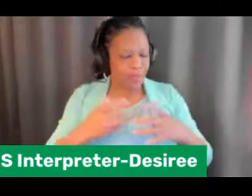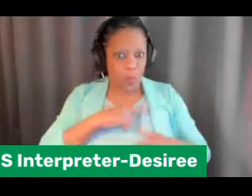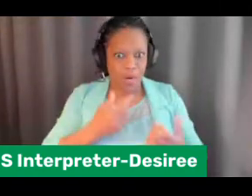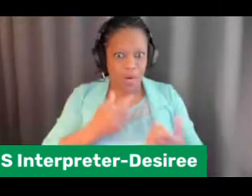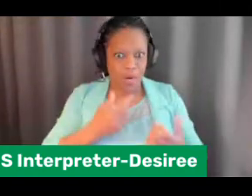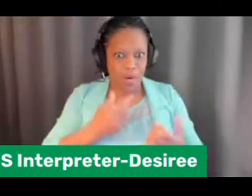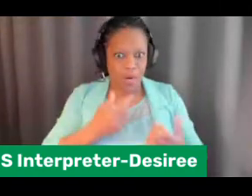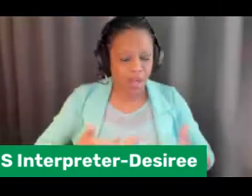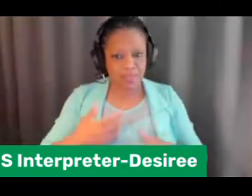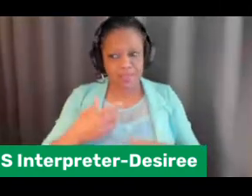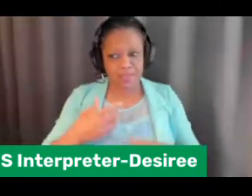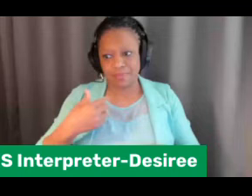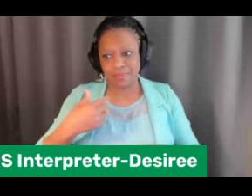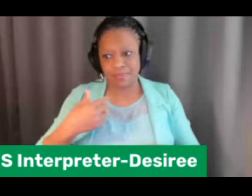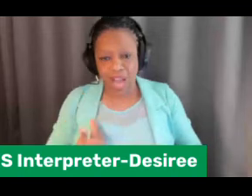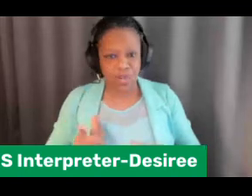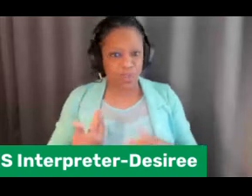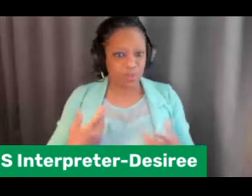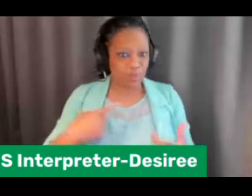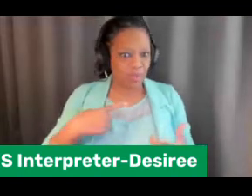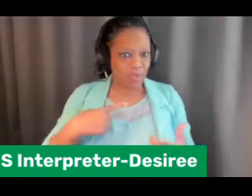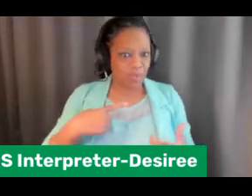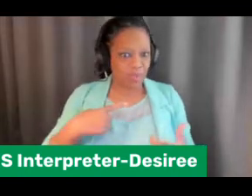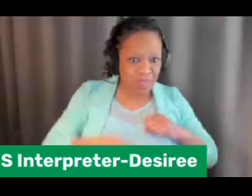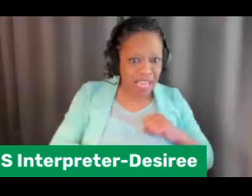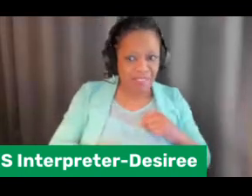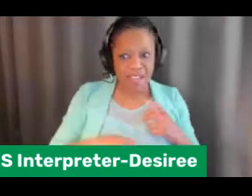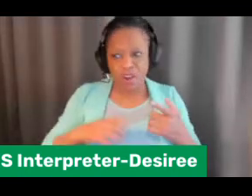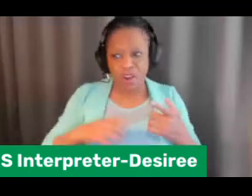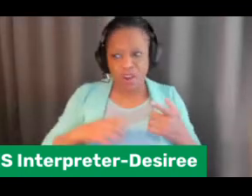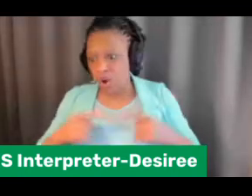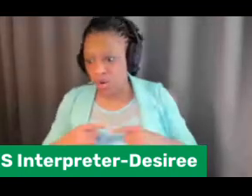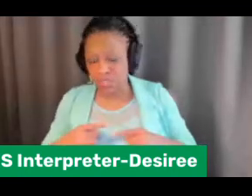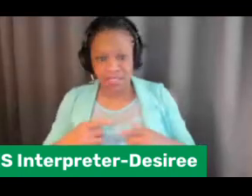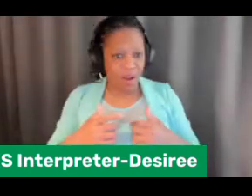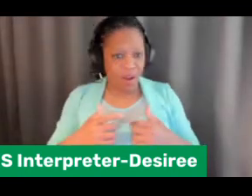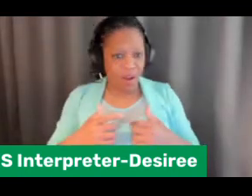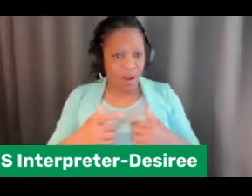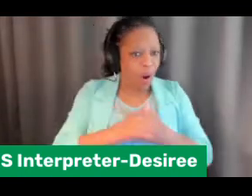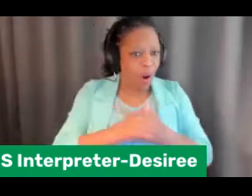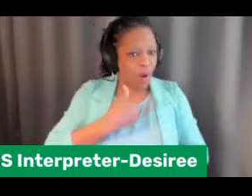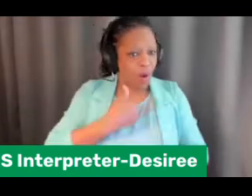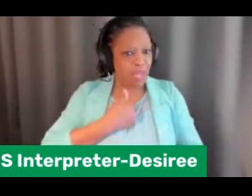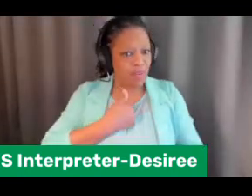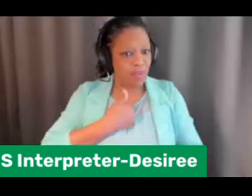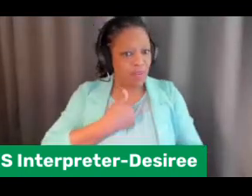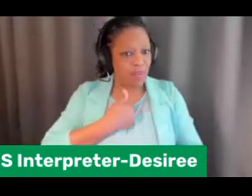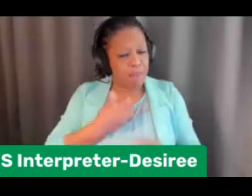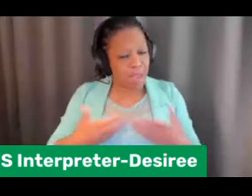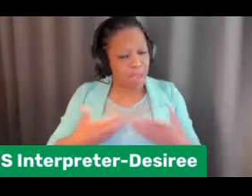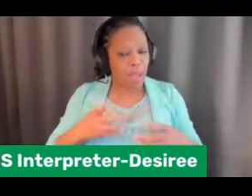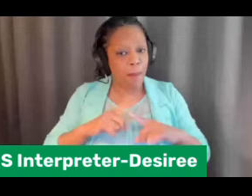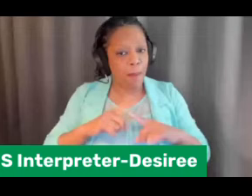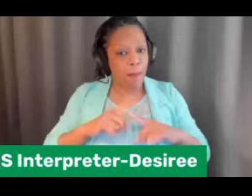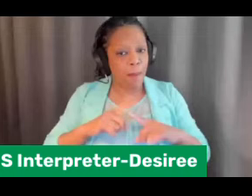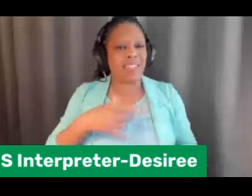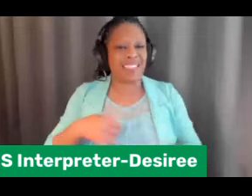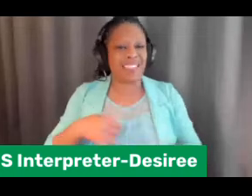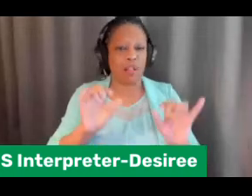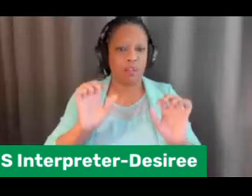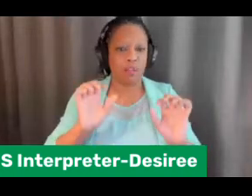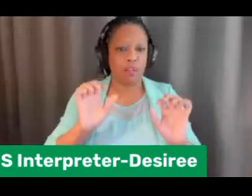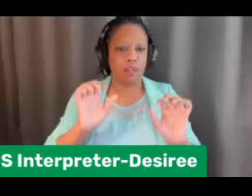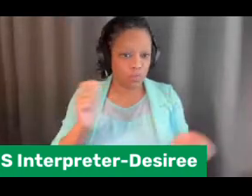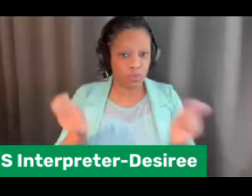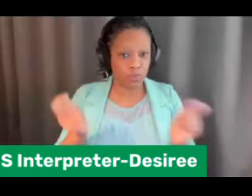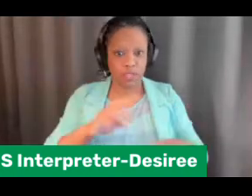grieving. We may be hurt. We may be harmed. But we still have the capacity to transform the world. And I was